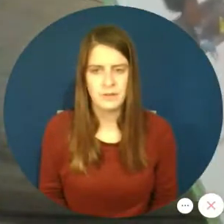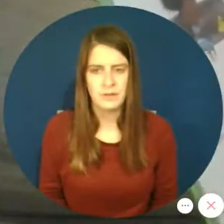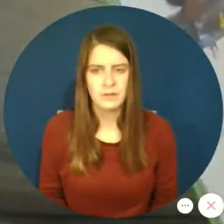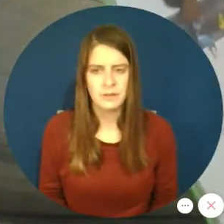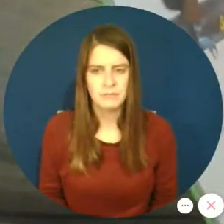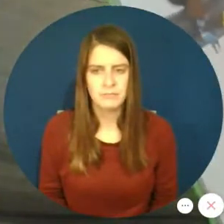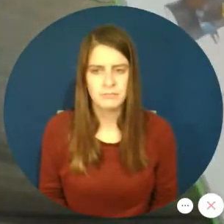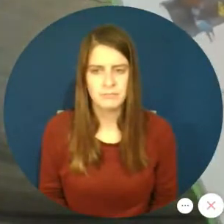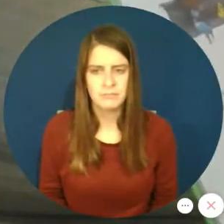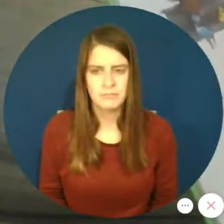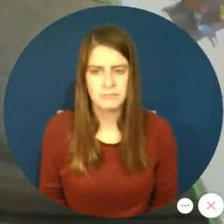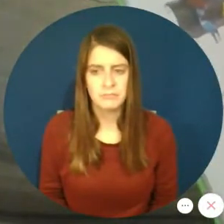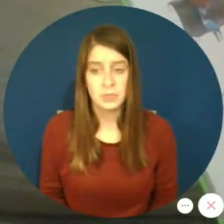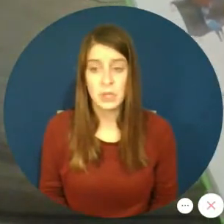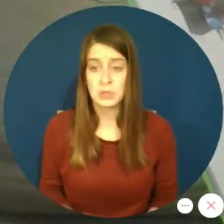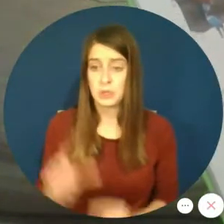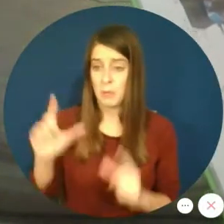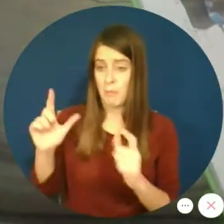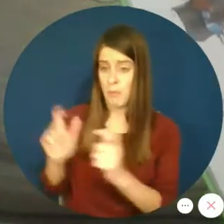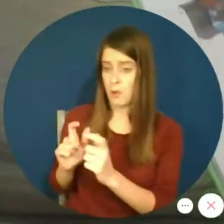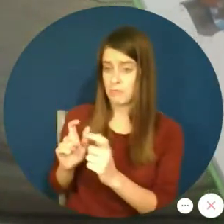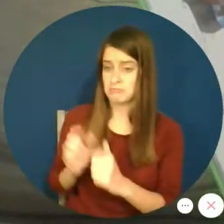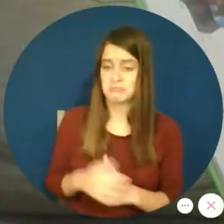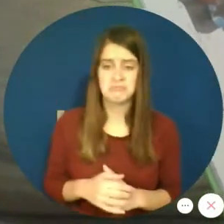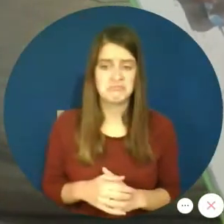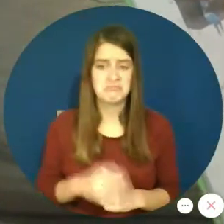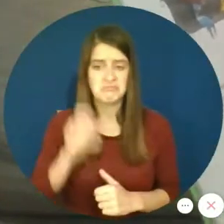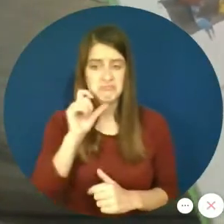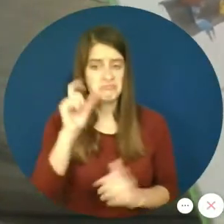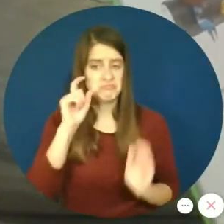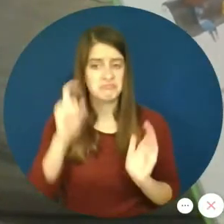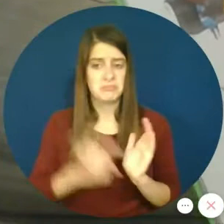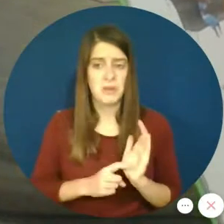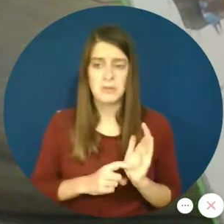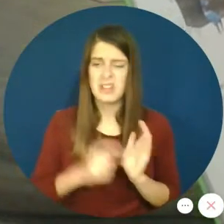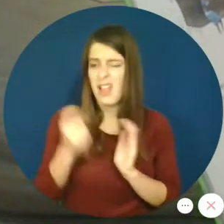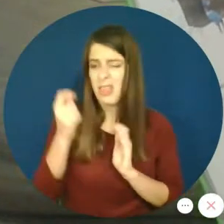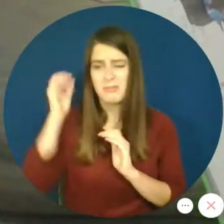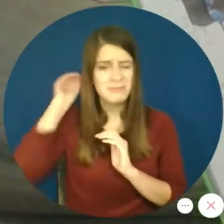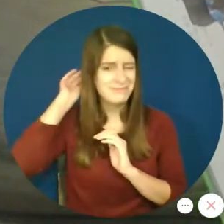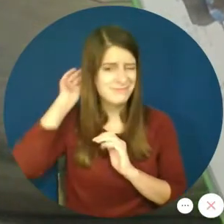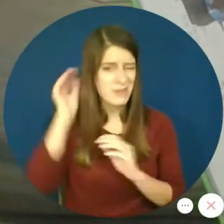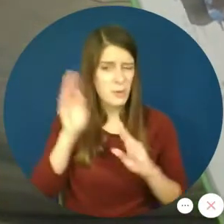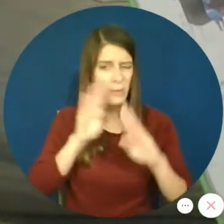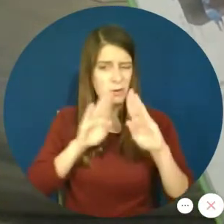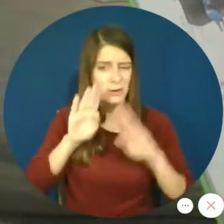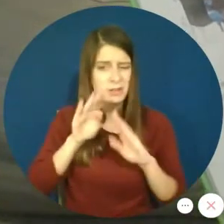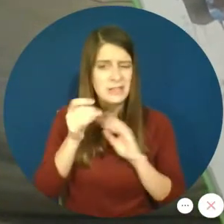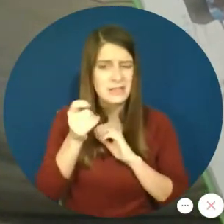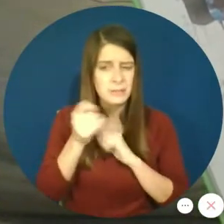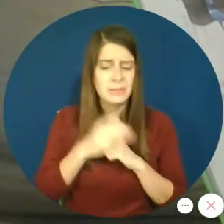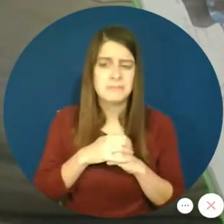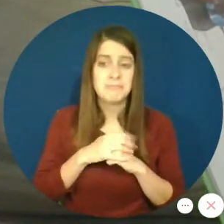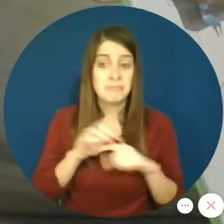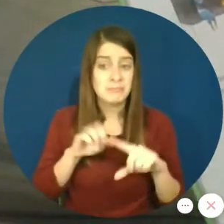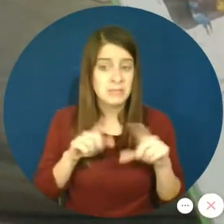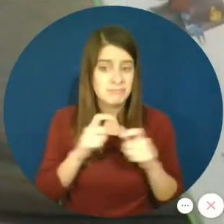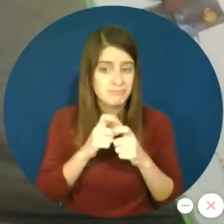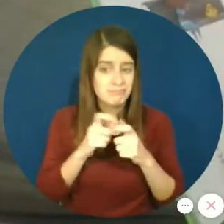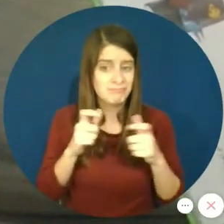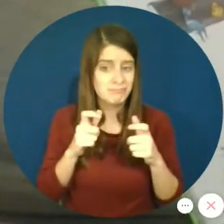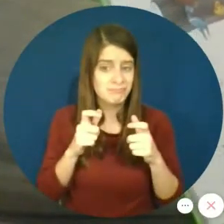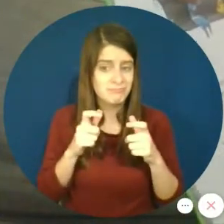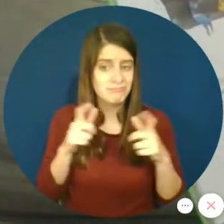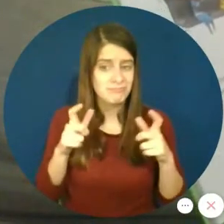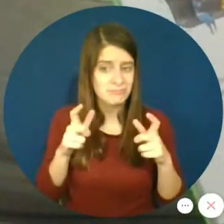In fact, it was so small that at first Ruby hardly even noticed it. But then the worry started to